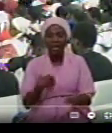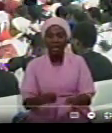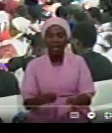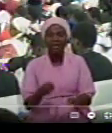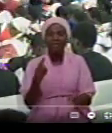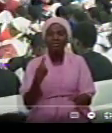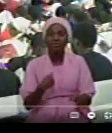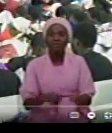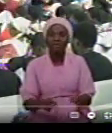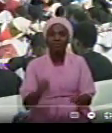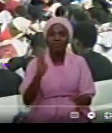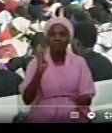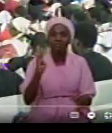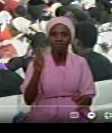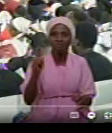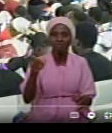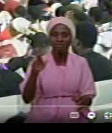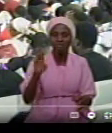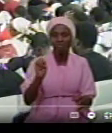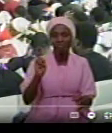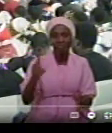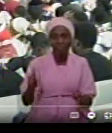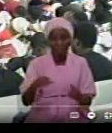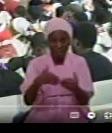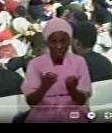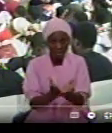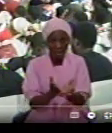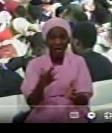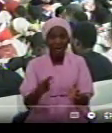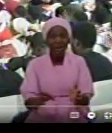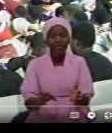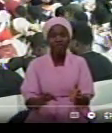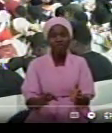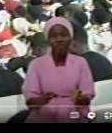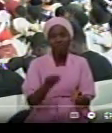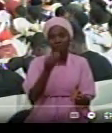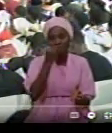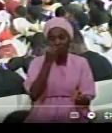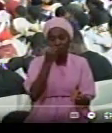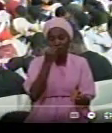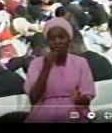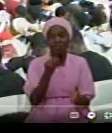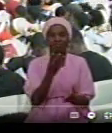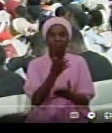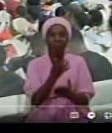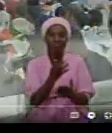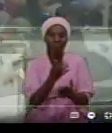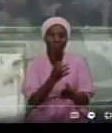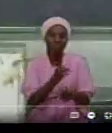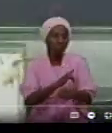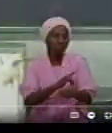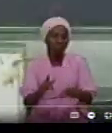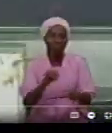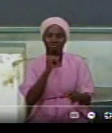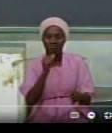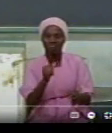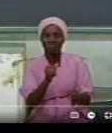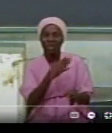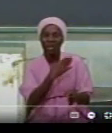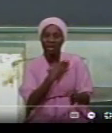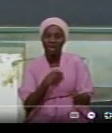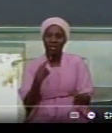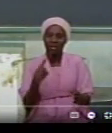of meal wasted not, neither did the cruse of oil fail, according